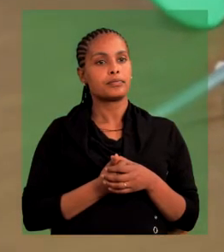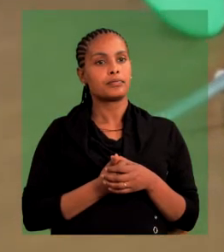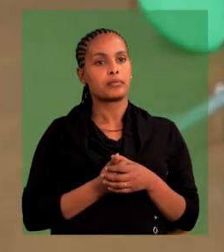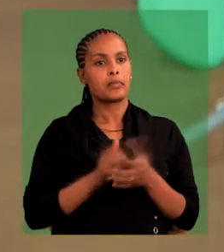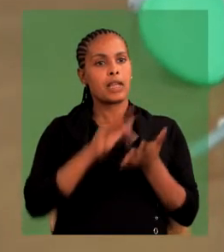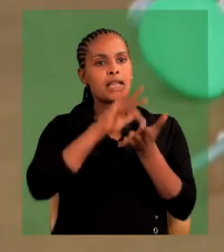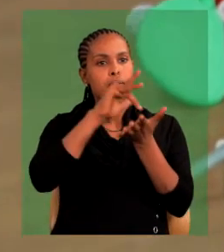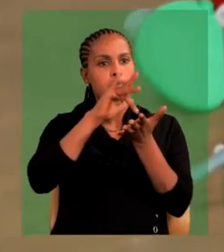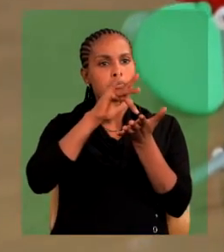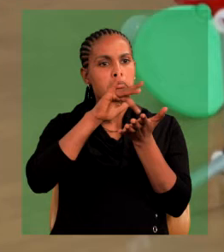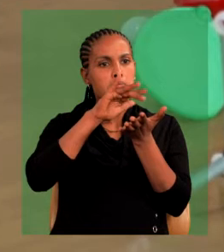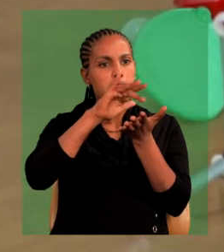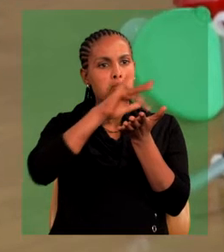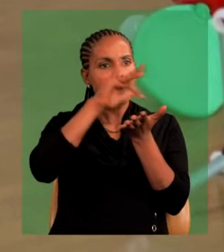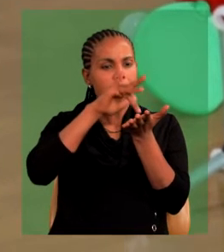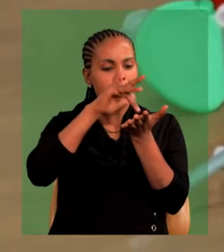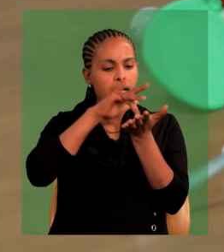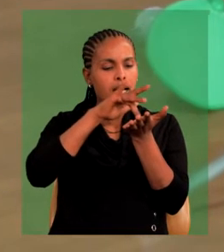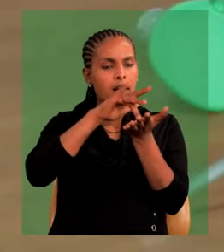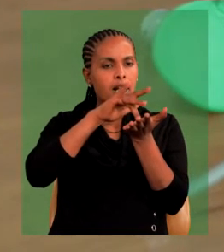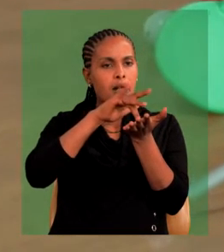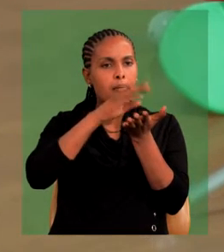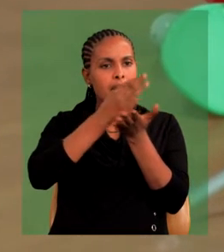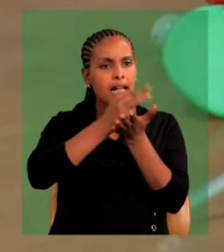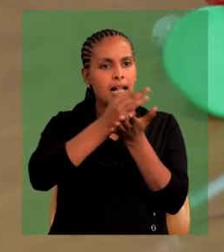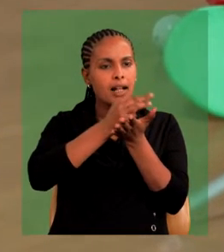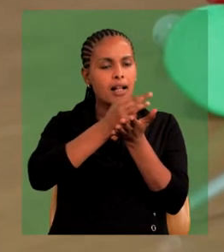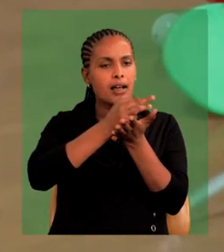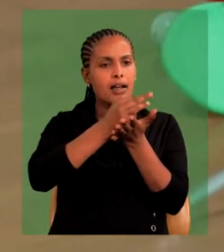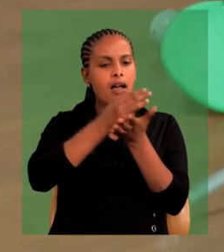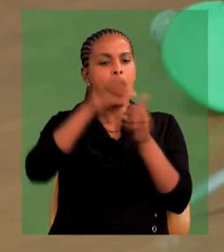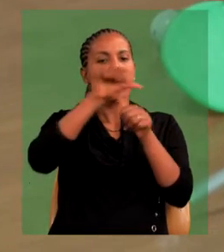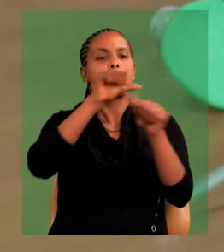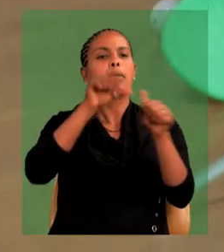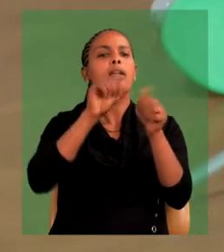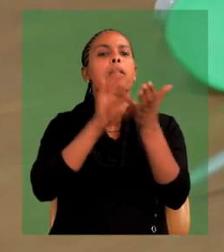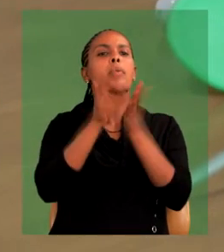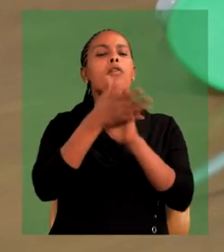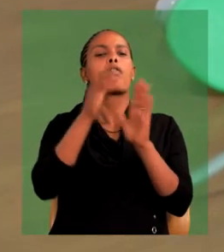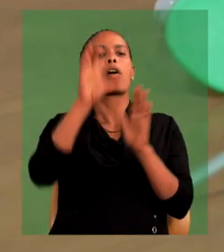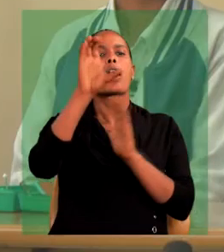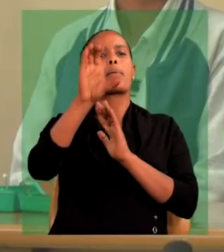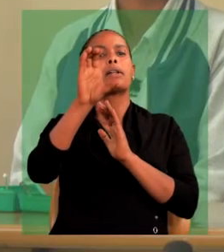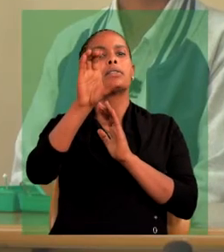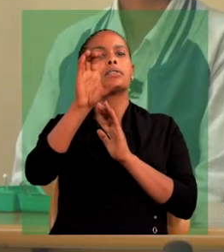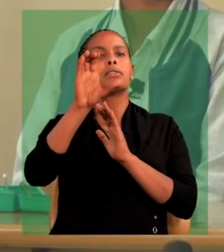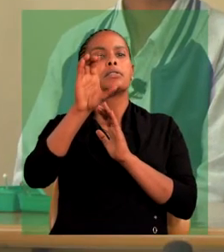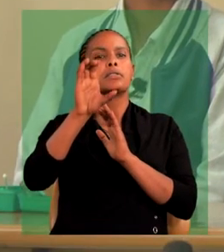in the middle is, what is the atomic number of carbon?